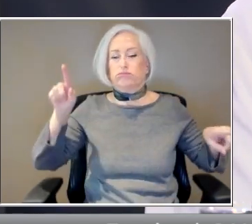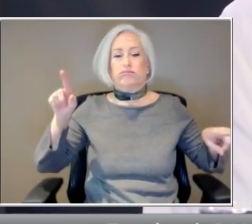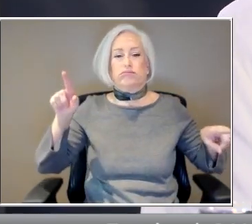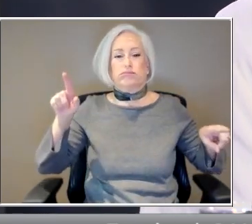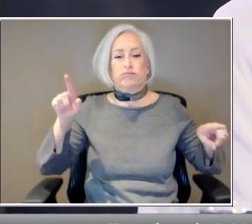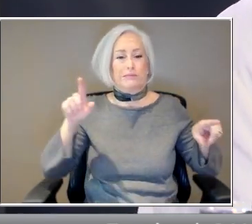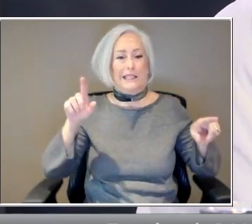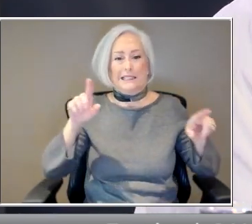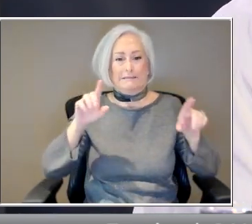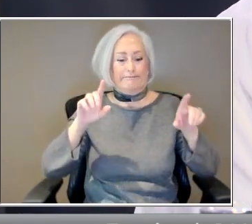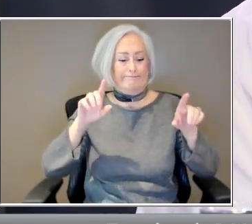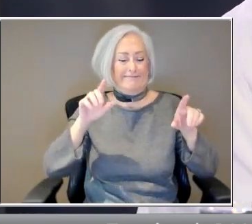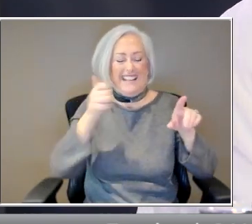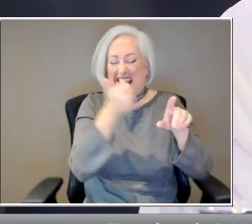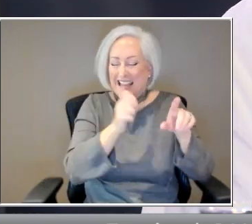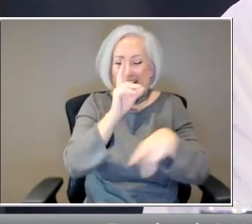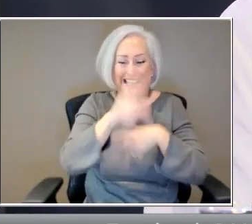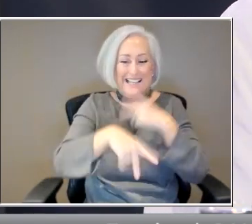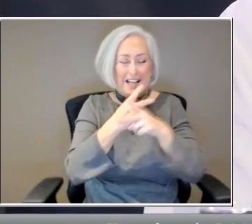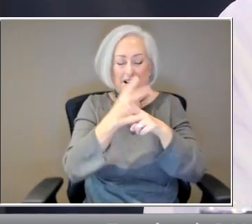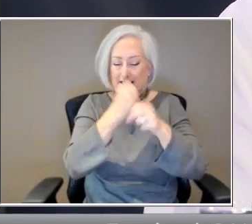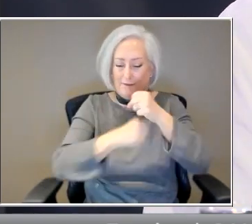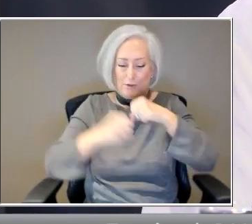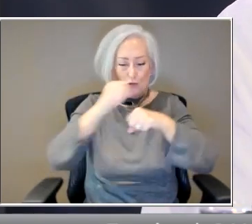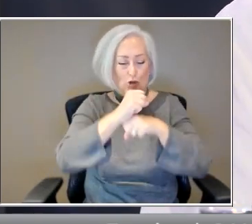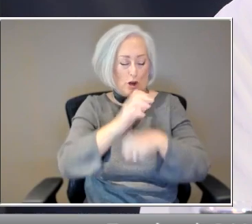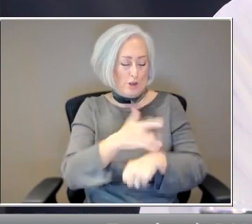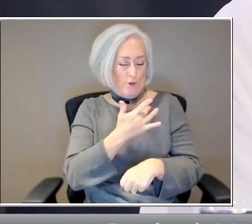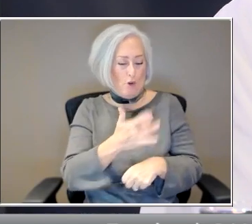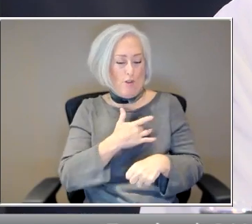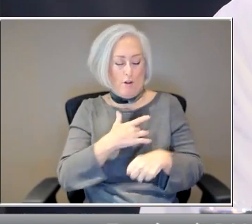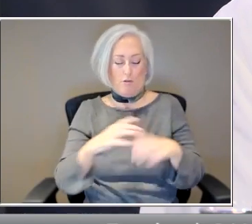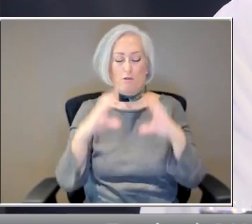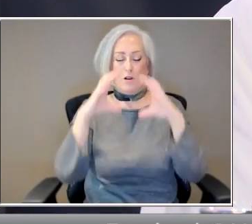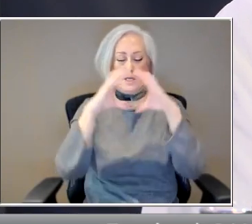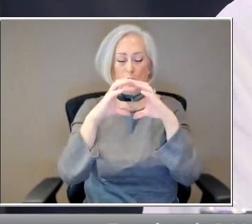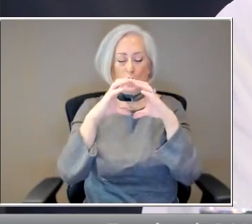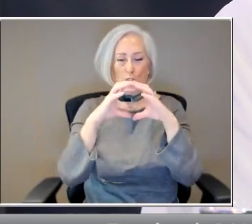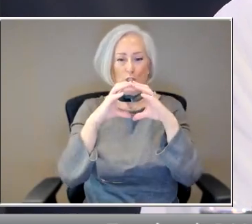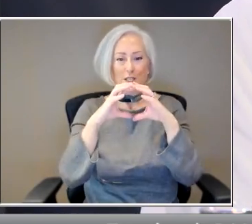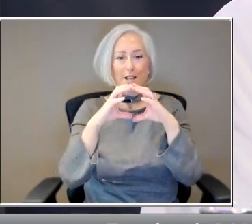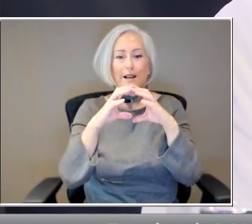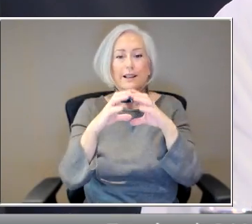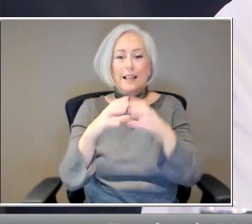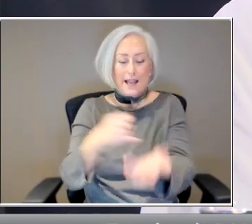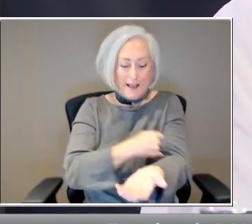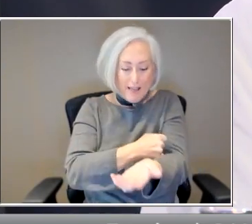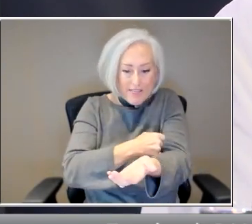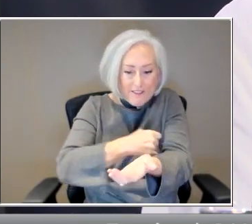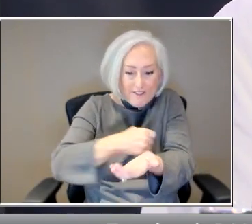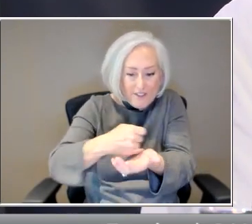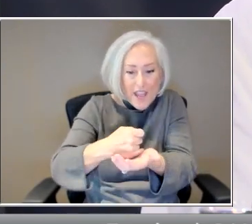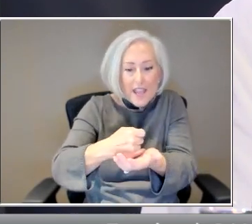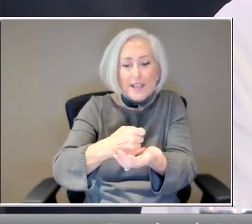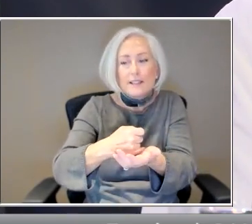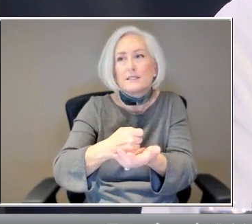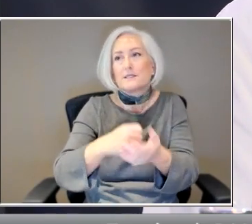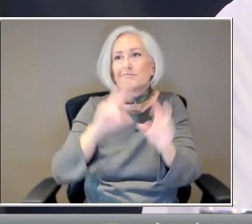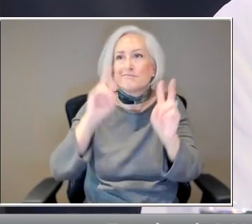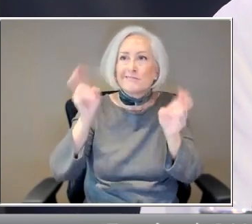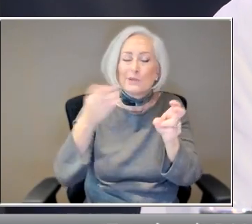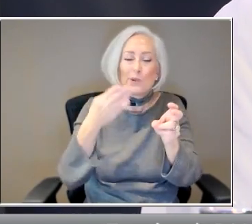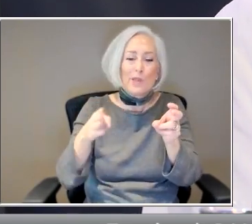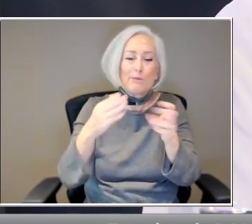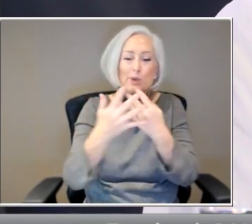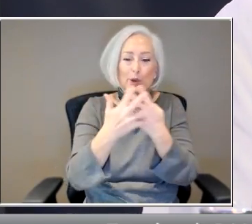arrangement of heart structures. All the veins draining the blue blood from the body, they can come back in